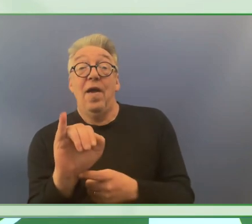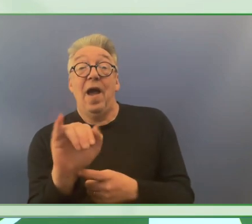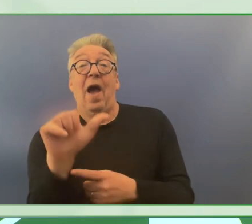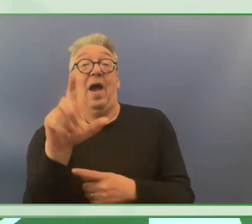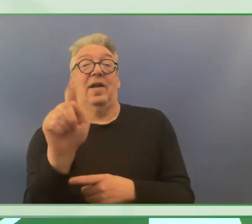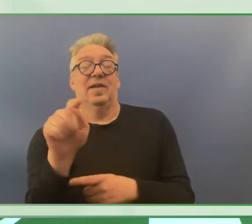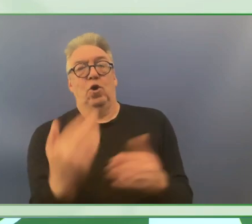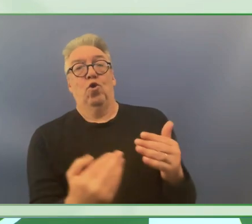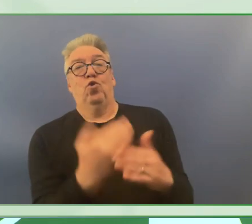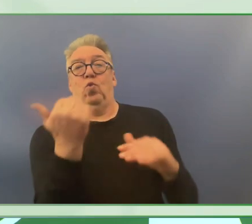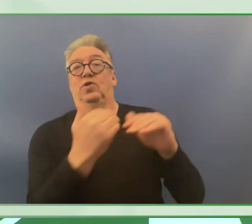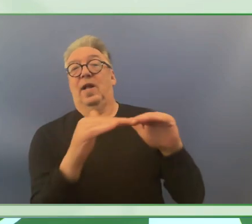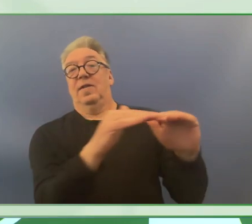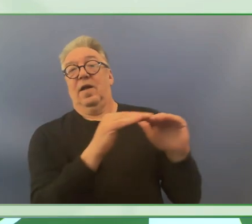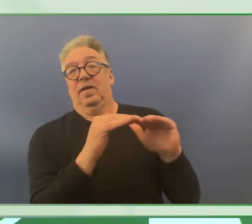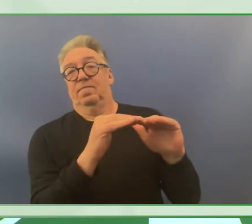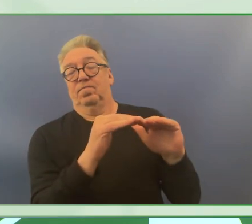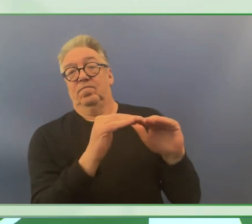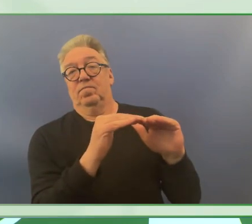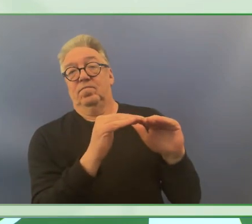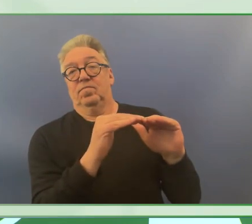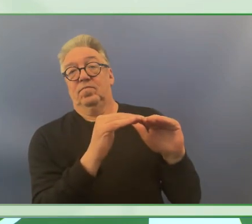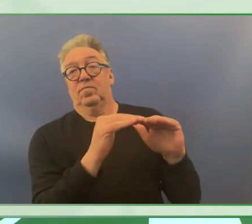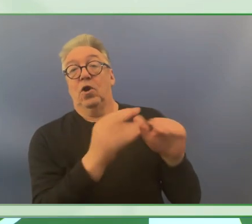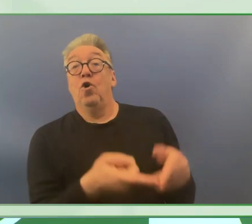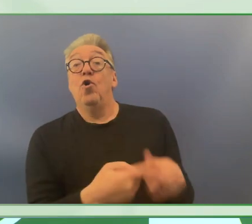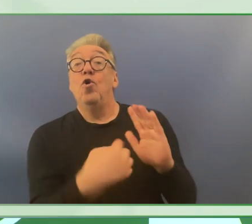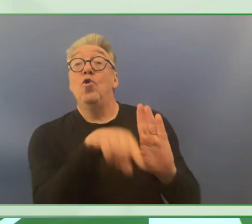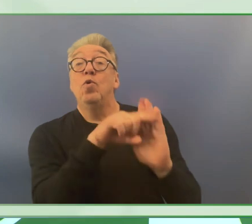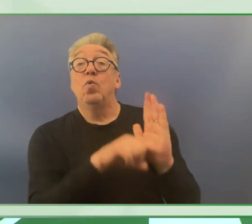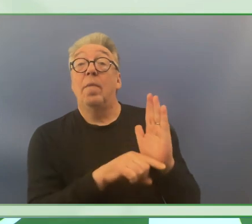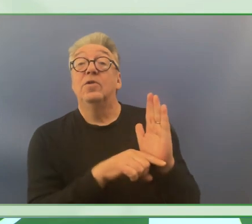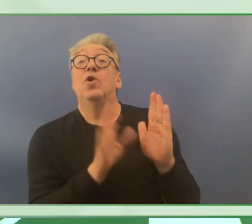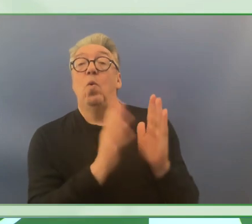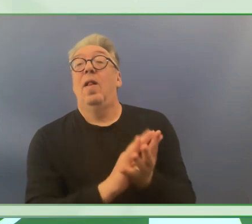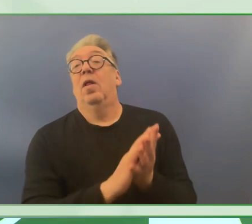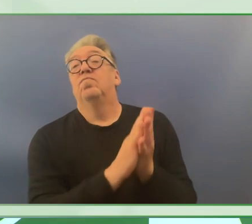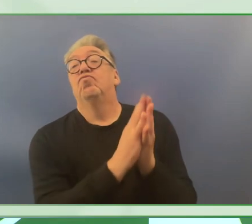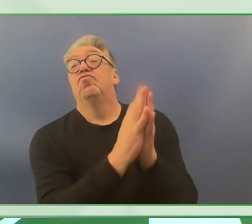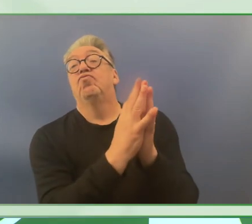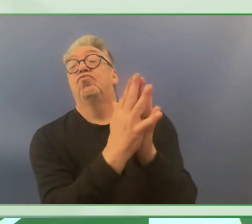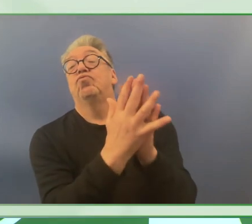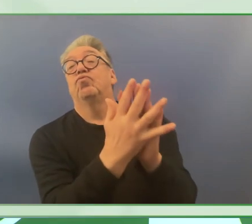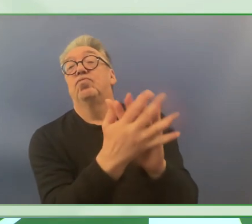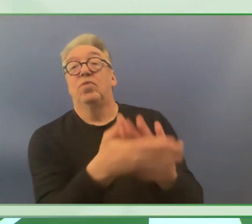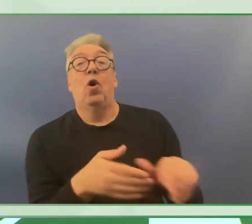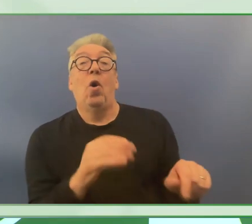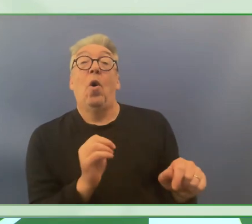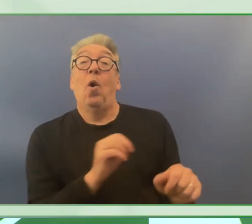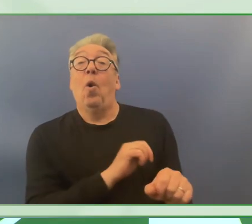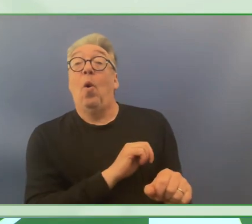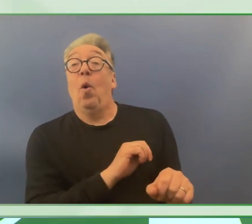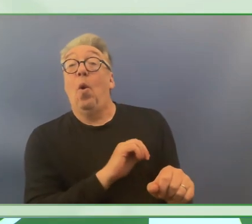it. But the good thing is the requirements apply gradually over time. So not everything is into force at the moment.